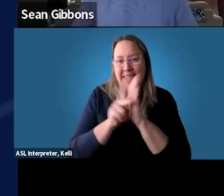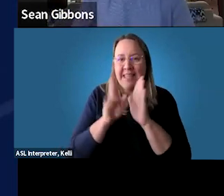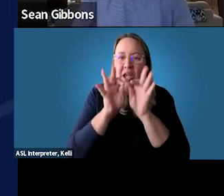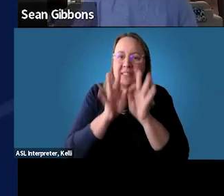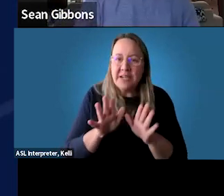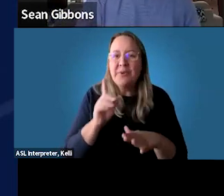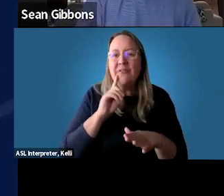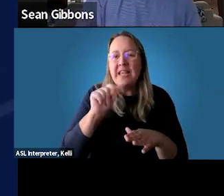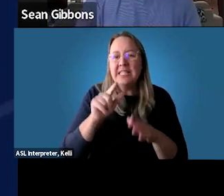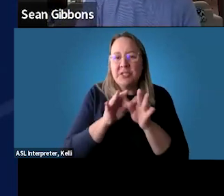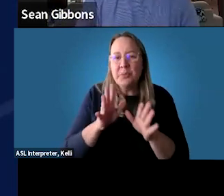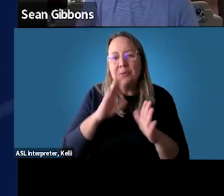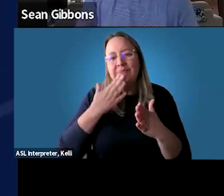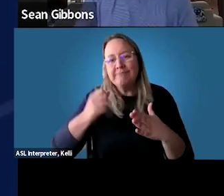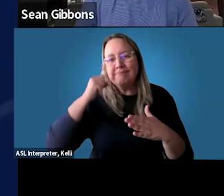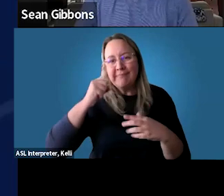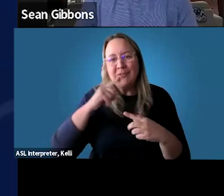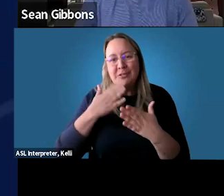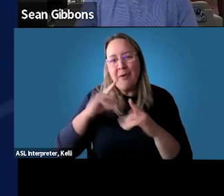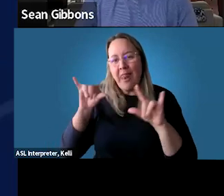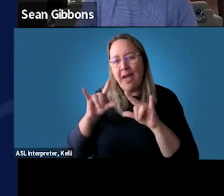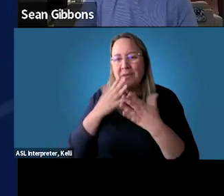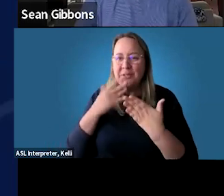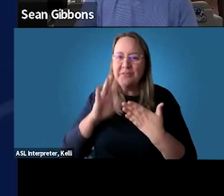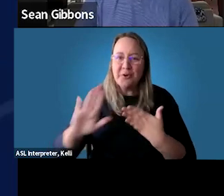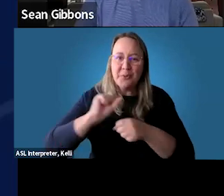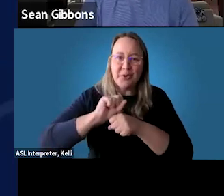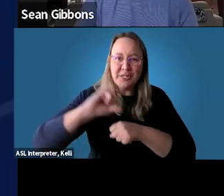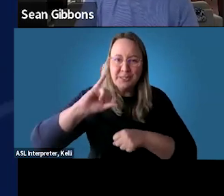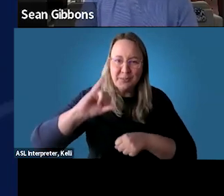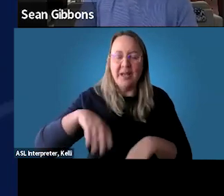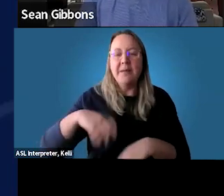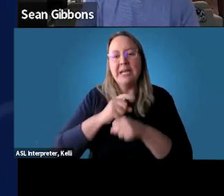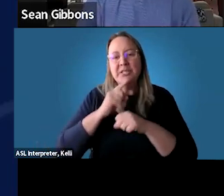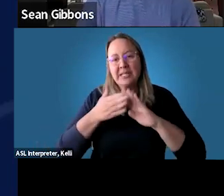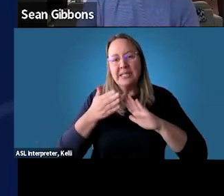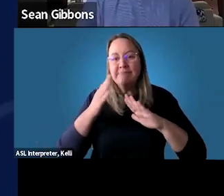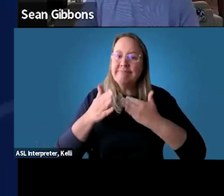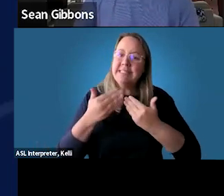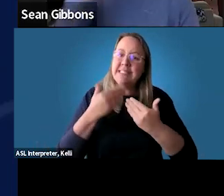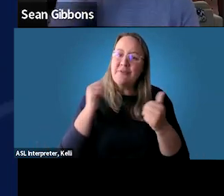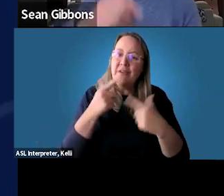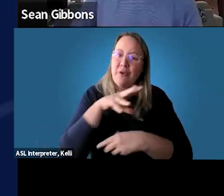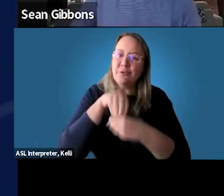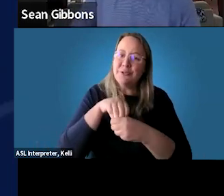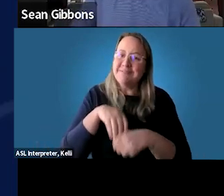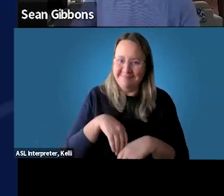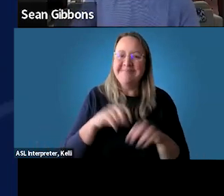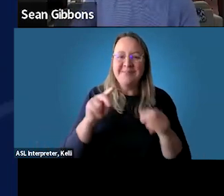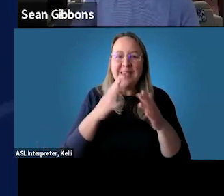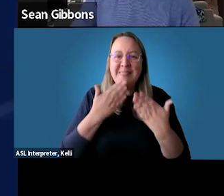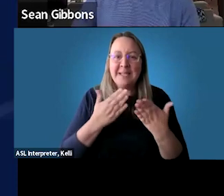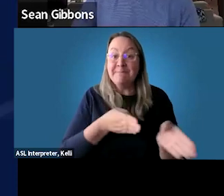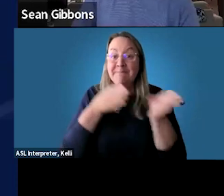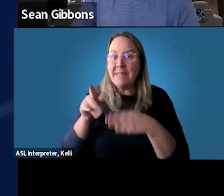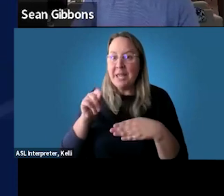offering ASL services, and just want to shout out and give her some love and appreciation and gratitude for making it easy for everybody to be included. All right. With that,